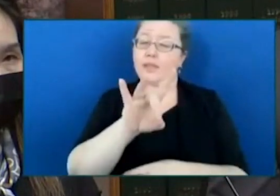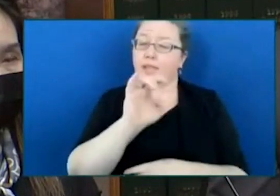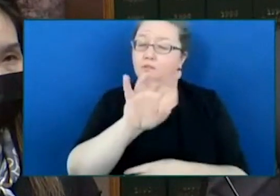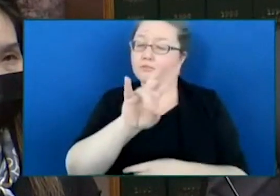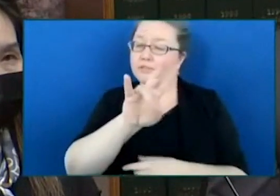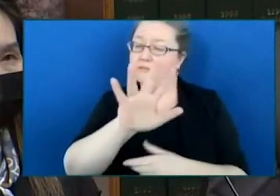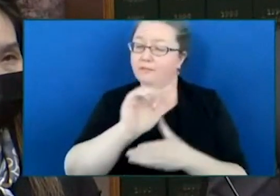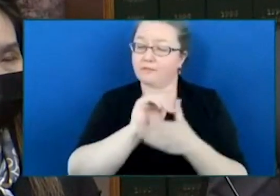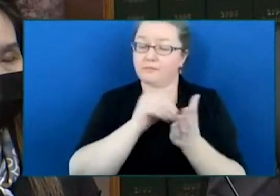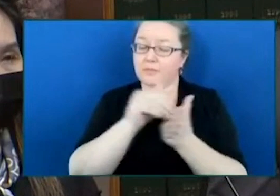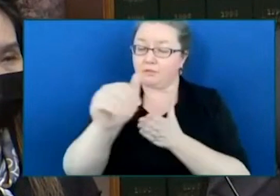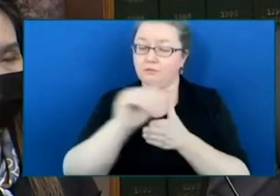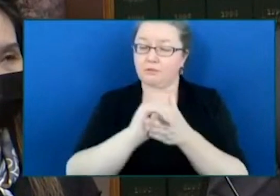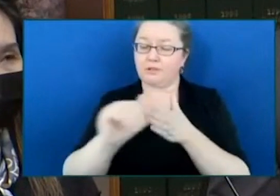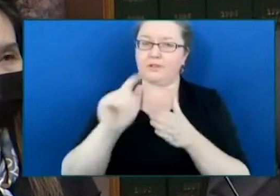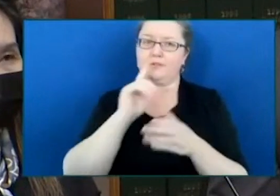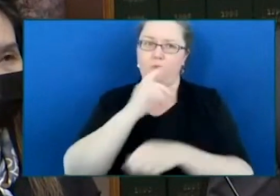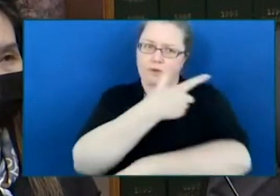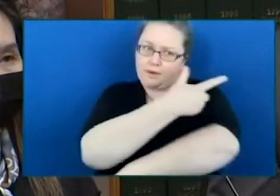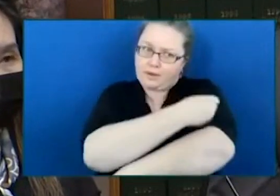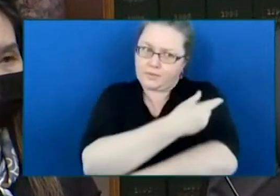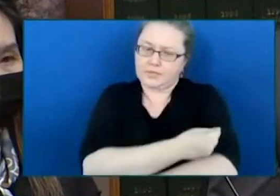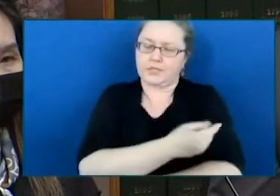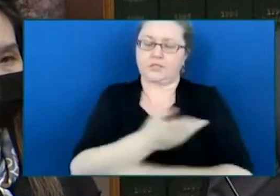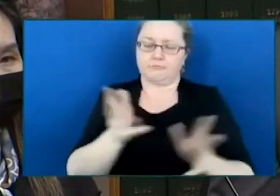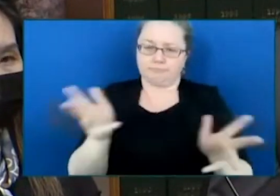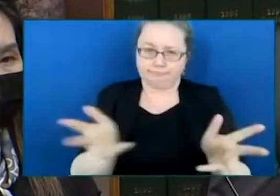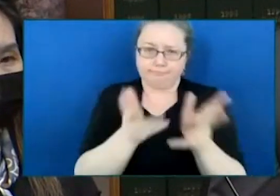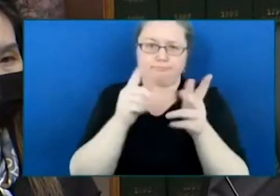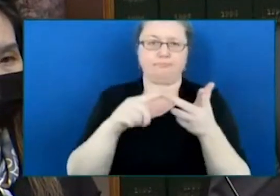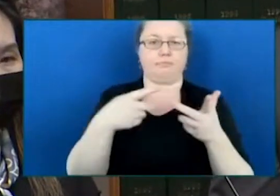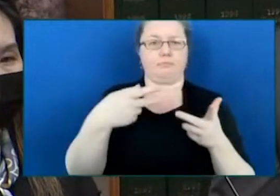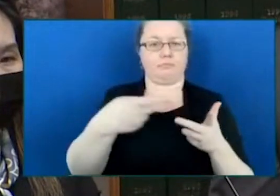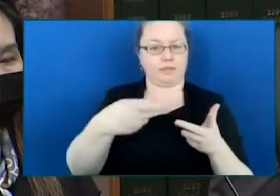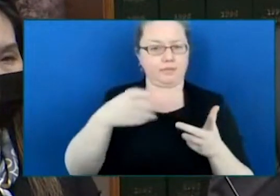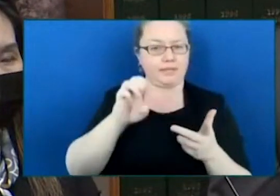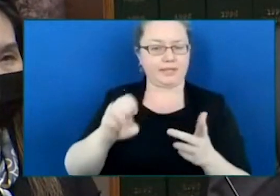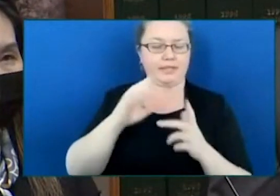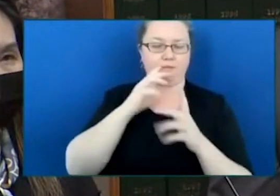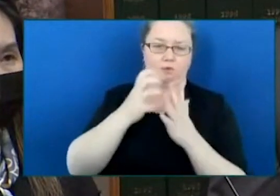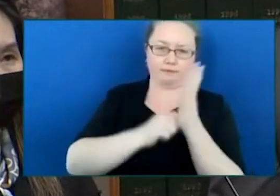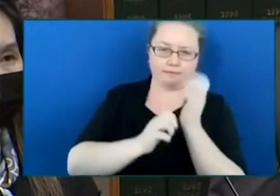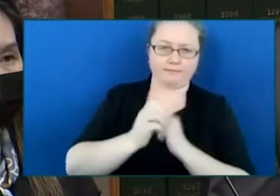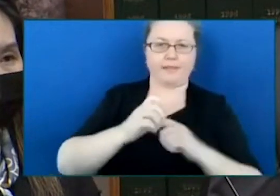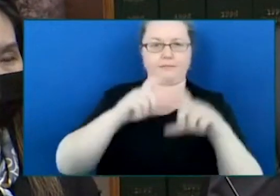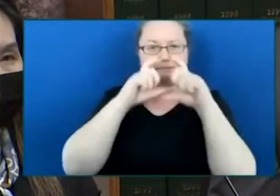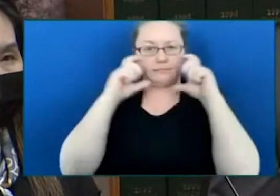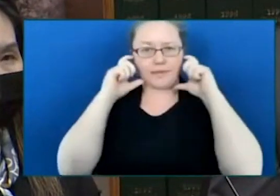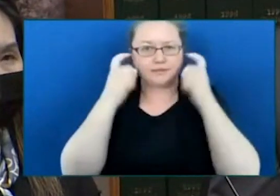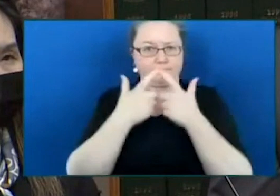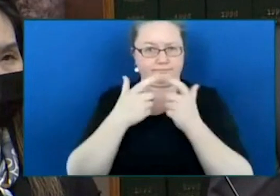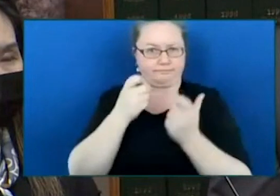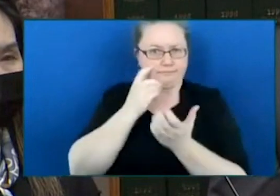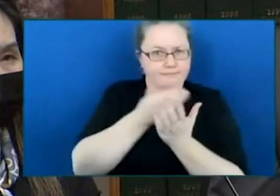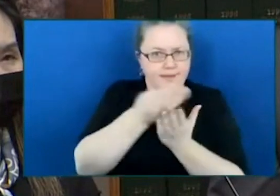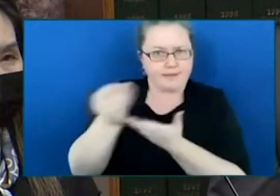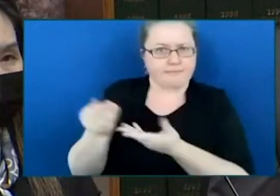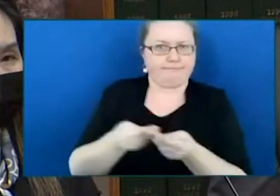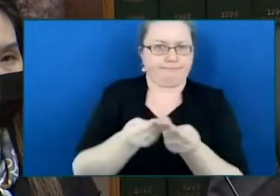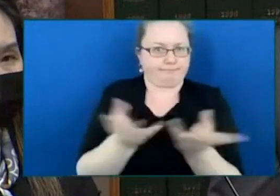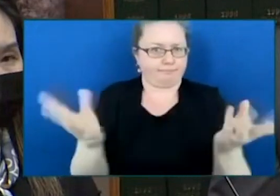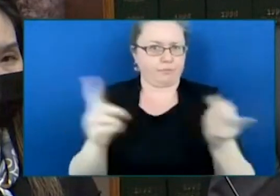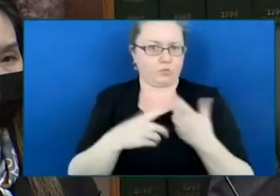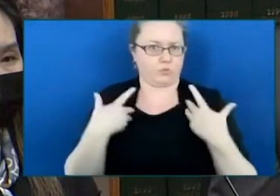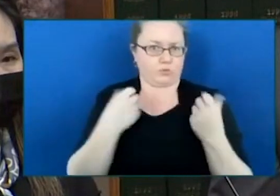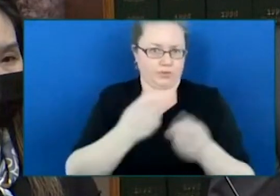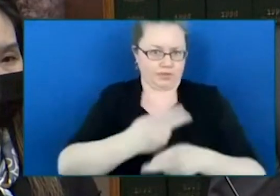year to get more people immunized, more PPE purchased, and more people tested for COVID-19. And almost